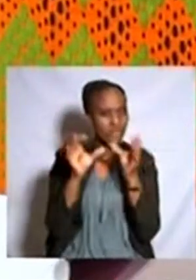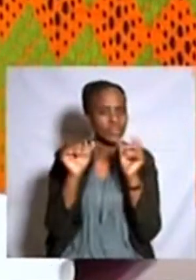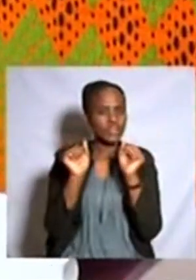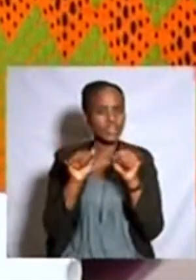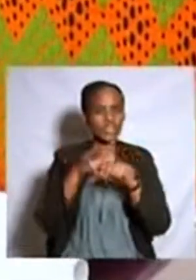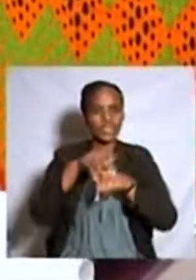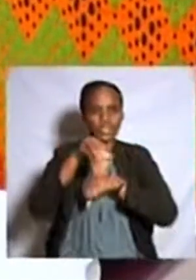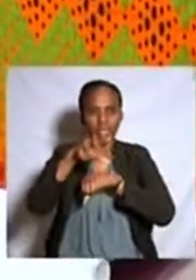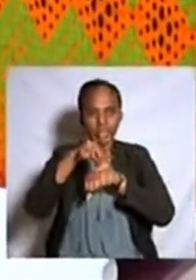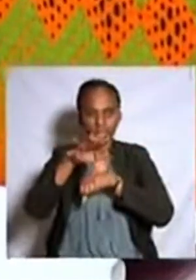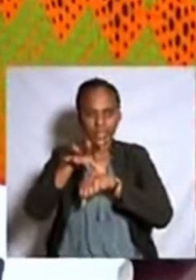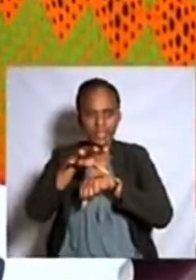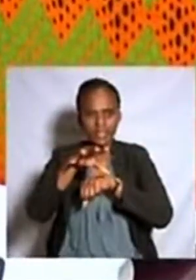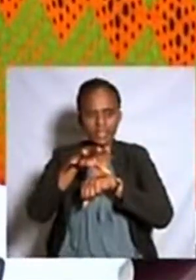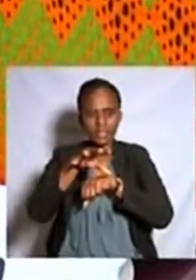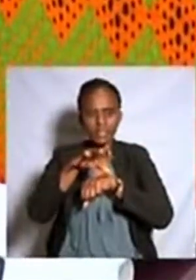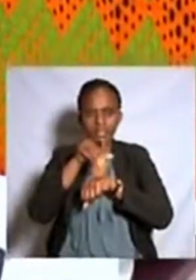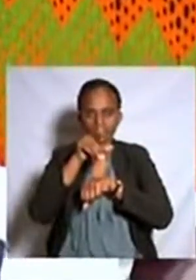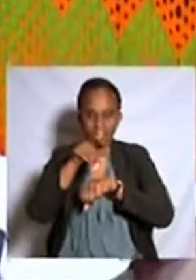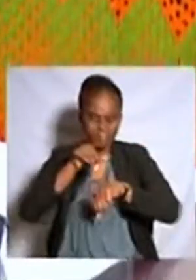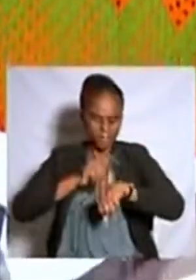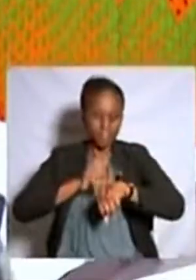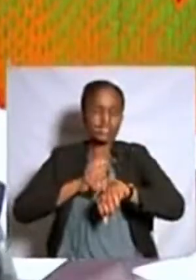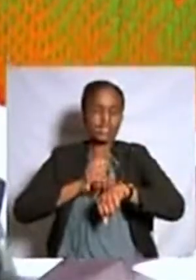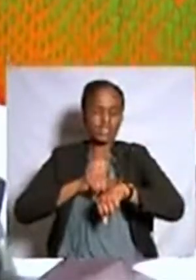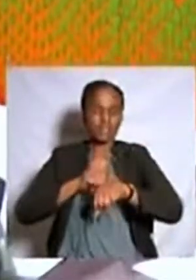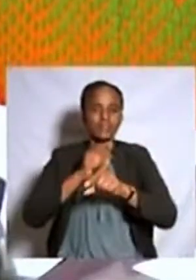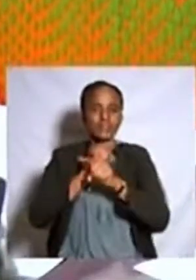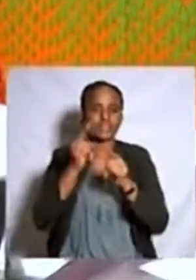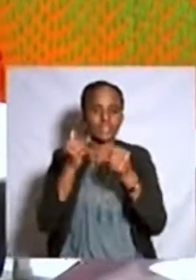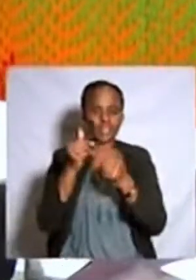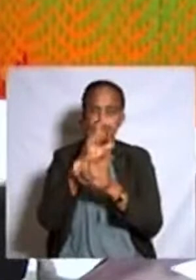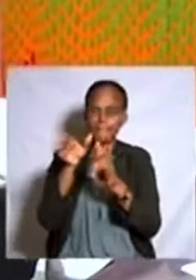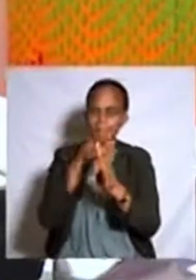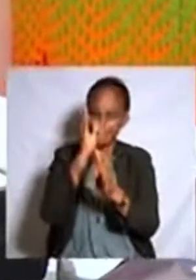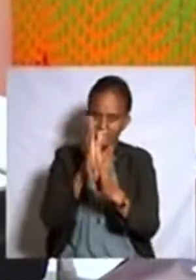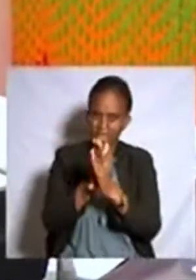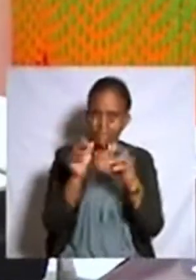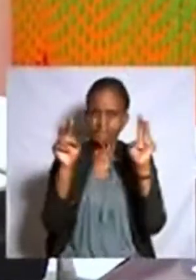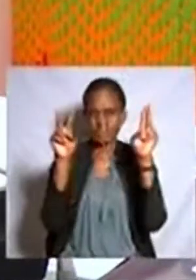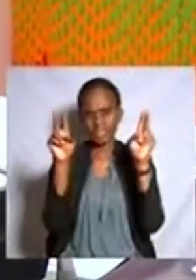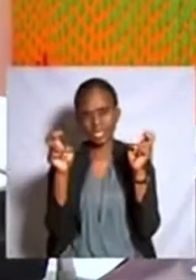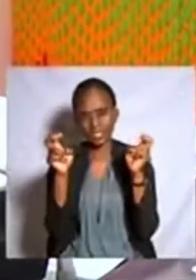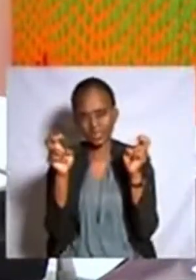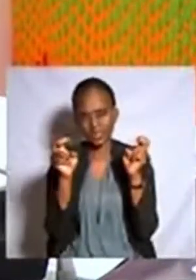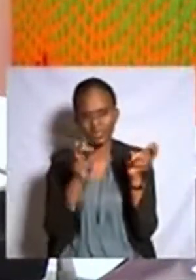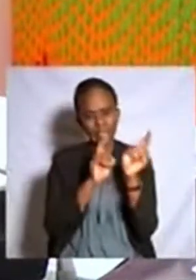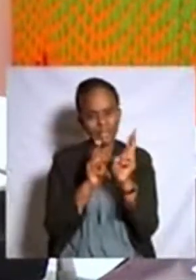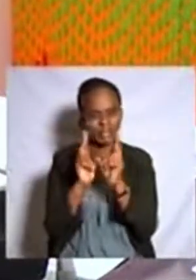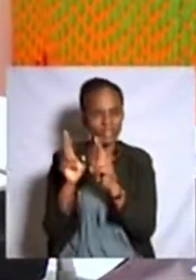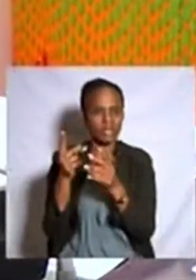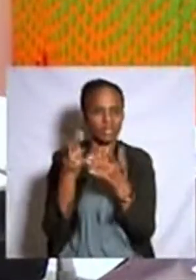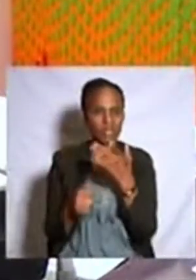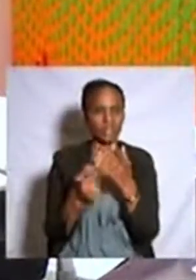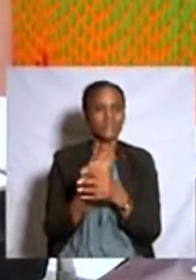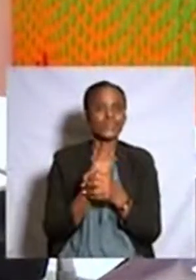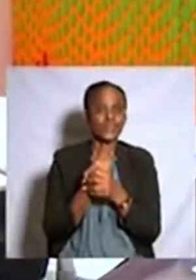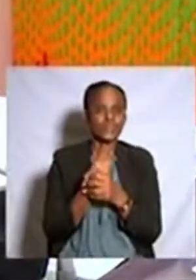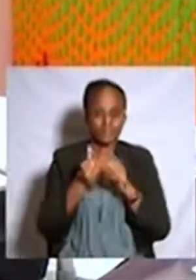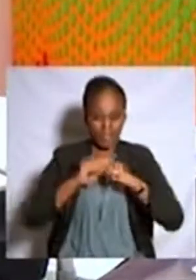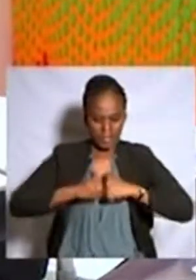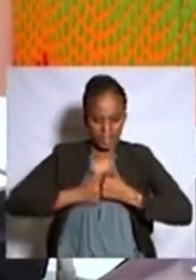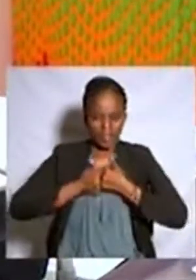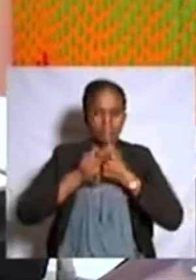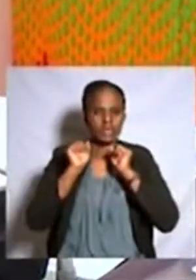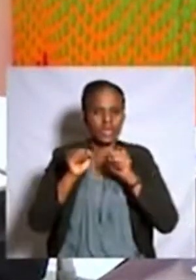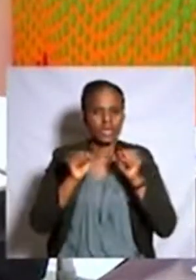that in the interest of time, just go on the title and then on the response, so that